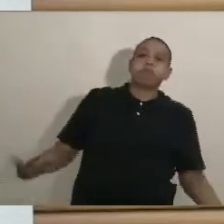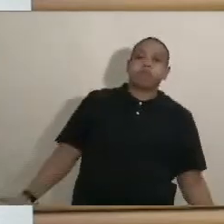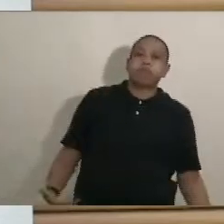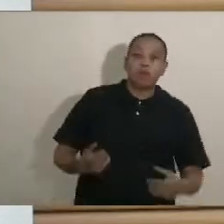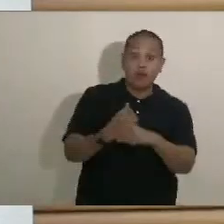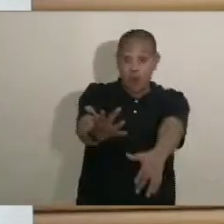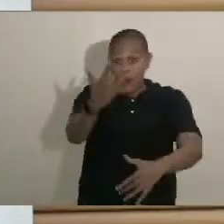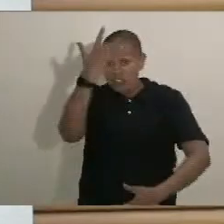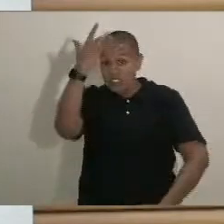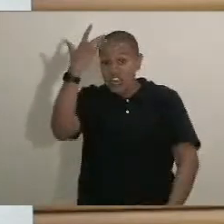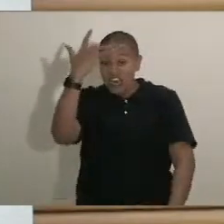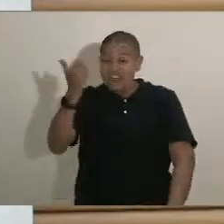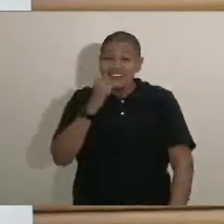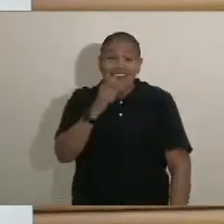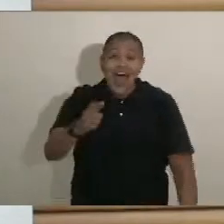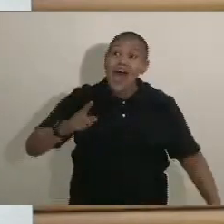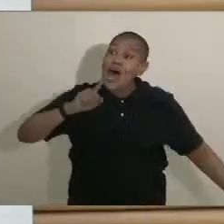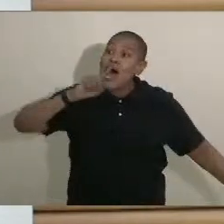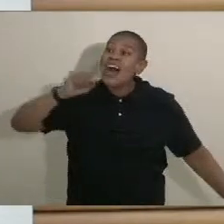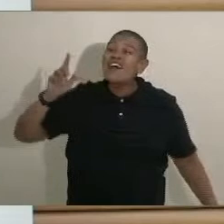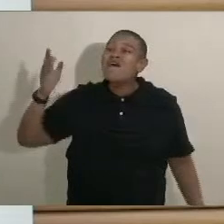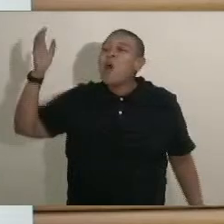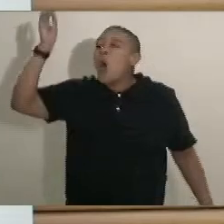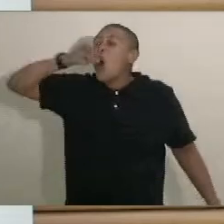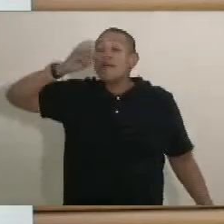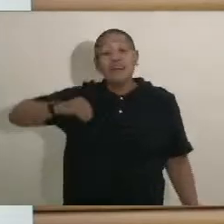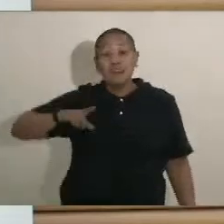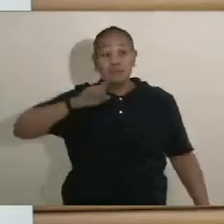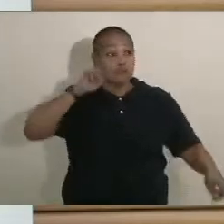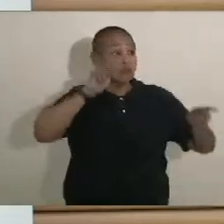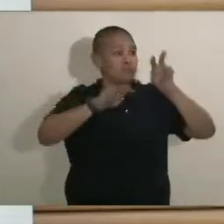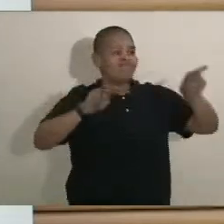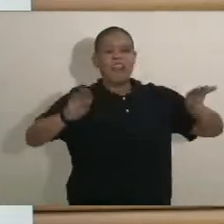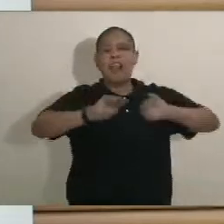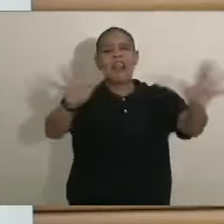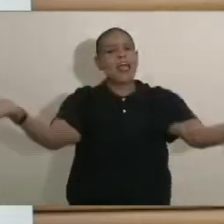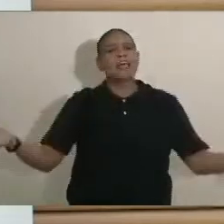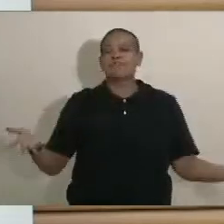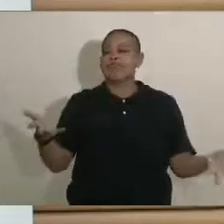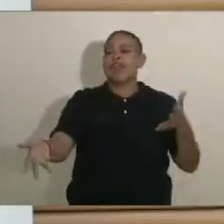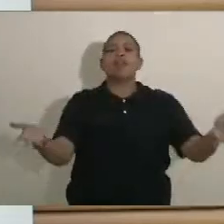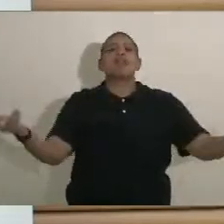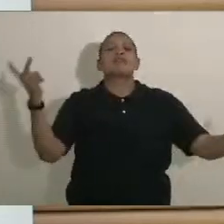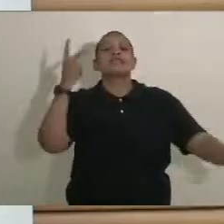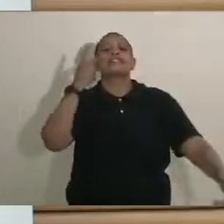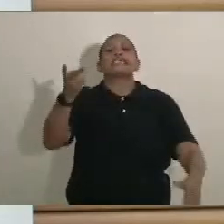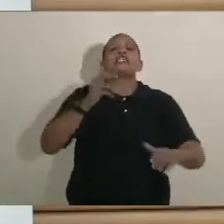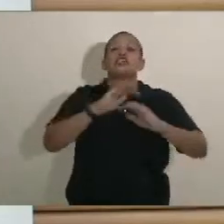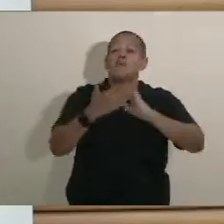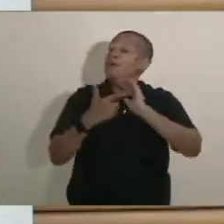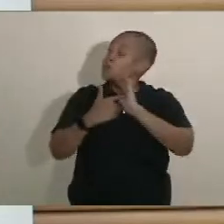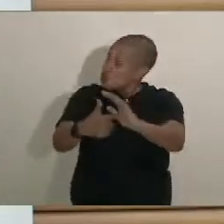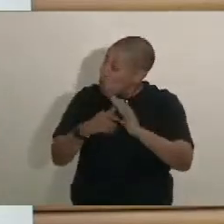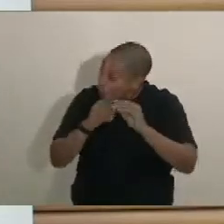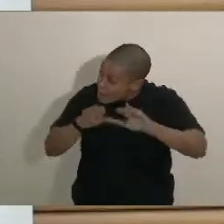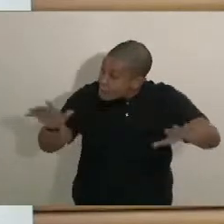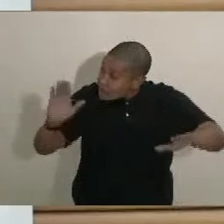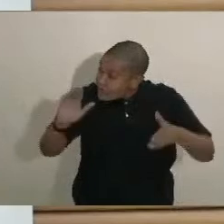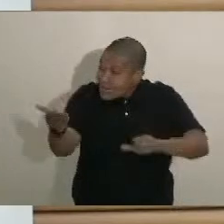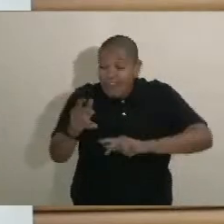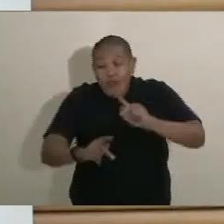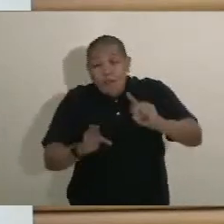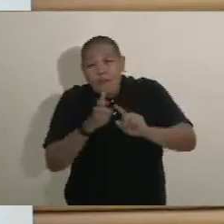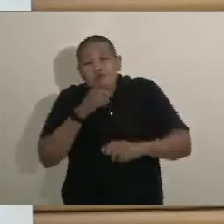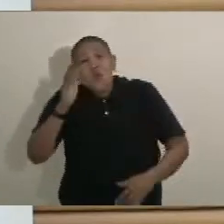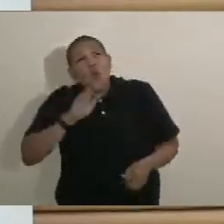realities, not an opinion. And as a consequence, it is reflected in the rate of death from persons who have